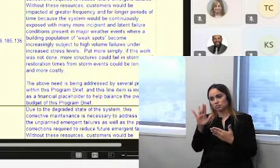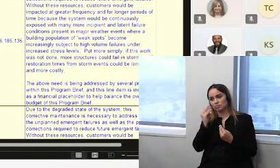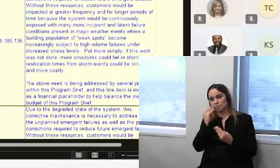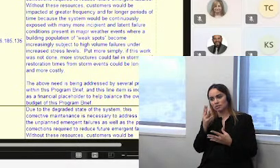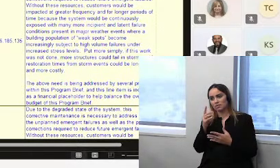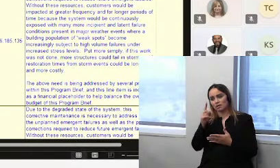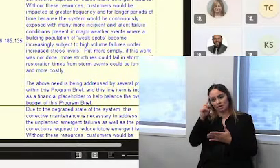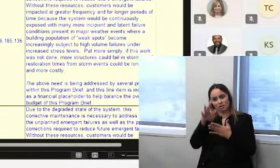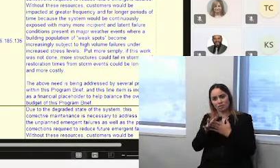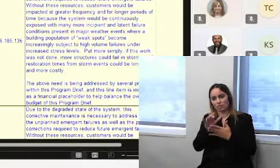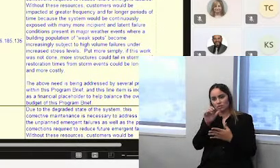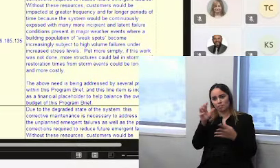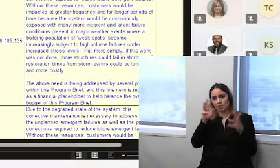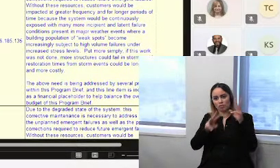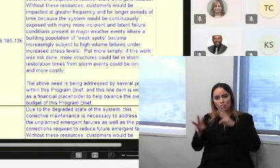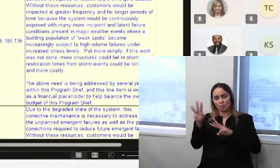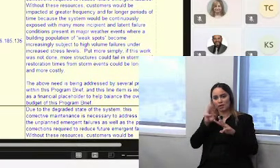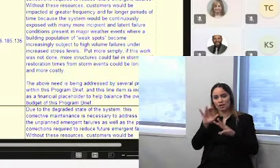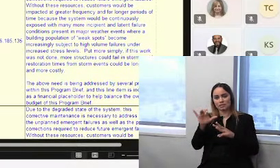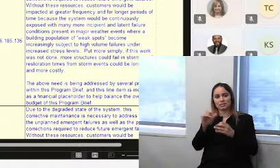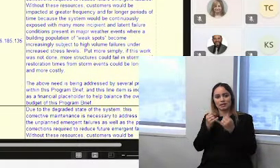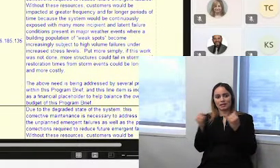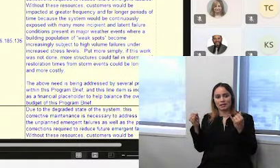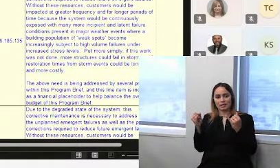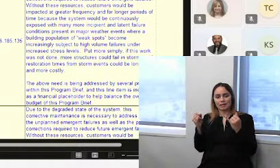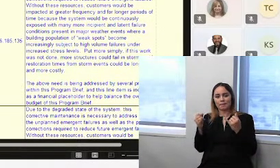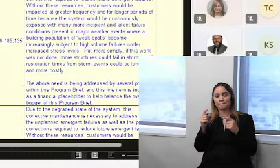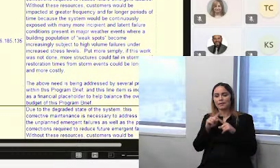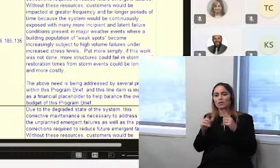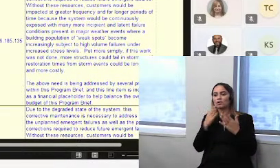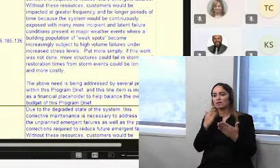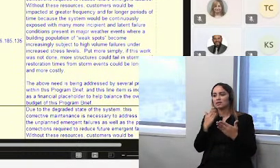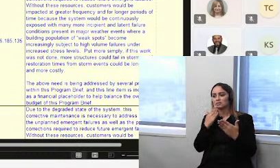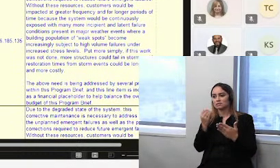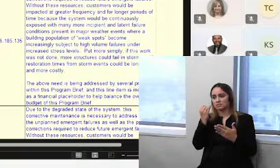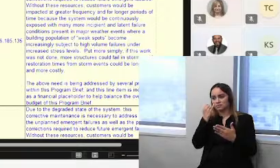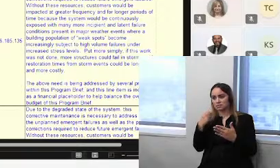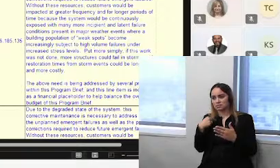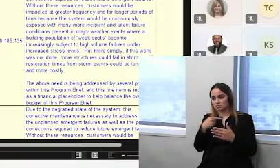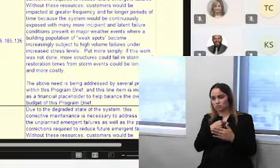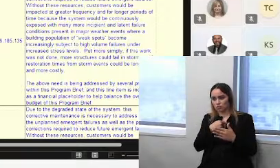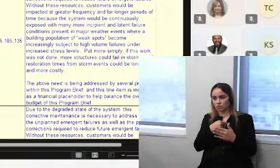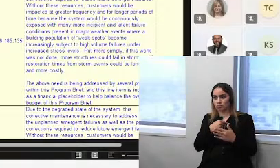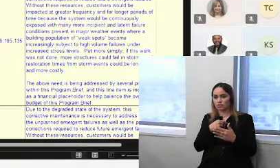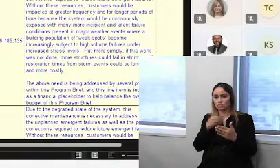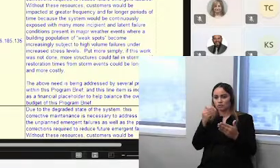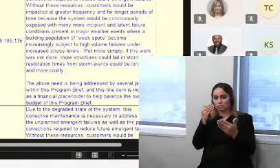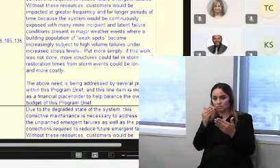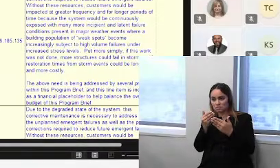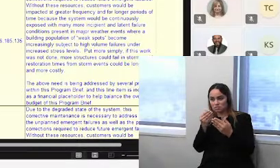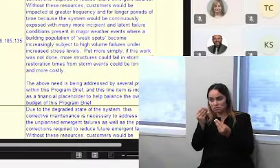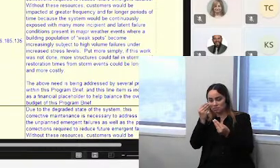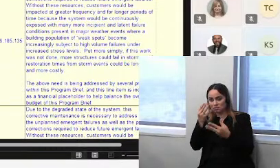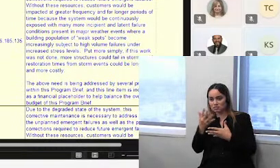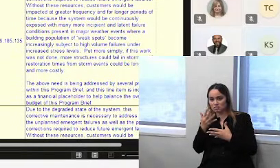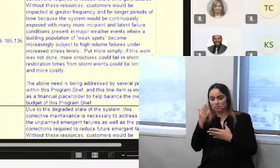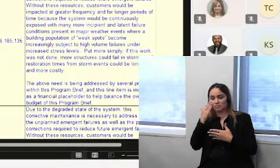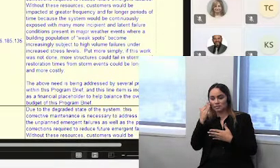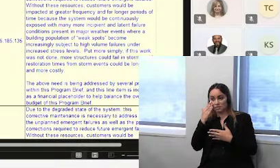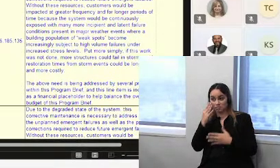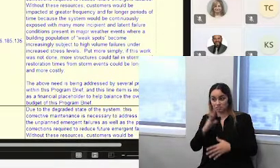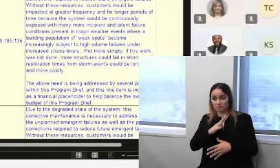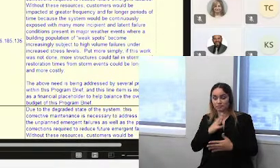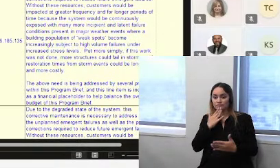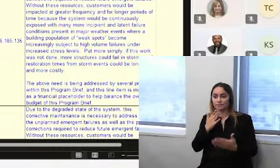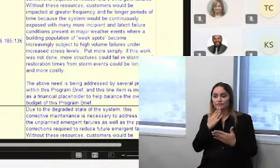I always appreciate the reminder that you've given us. And if we get any close to that line, I hope you'll let me know again, sir. Okay? All right, thank